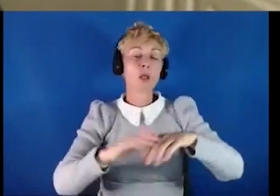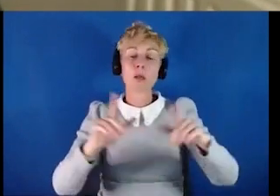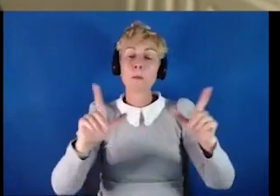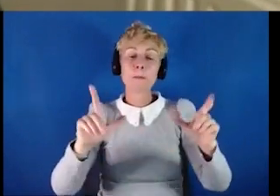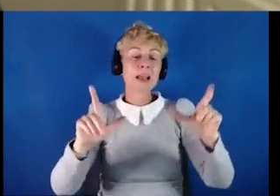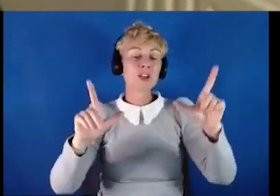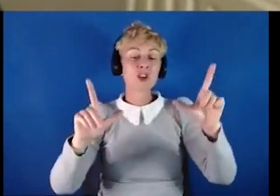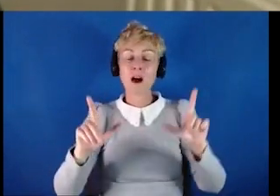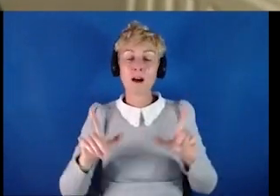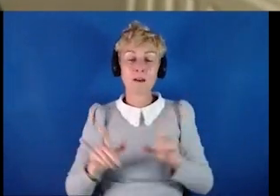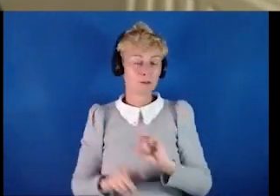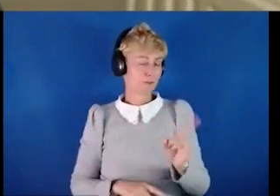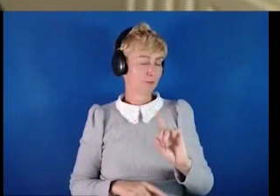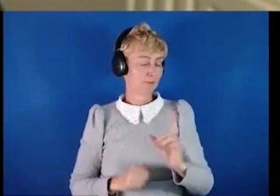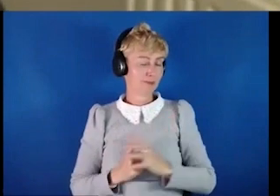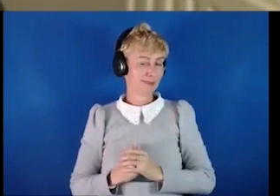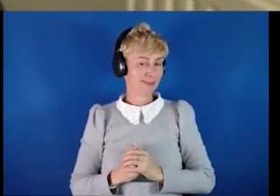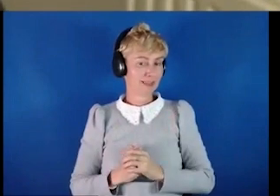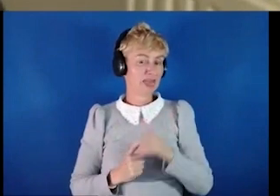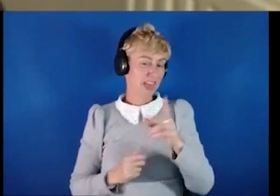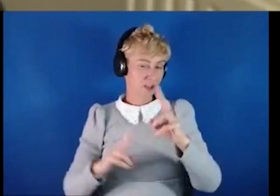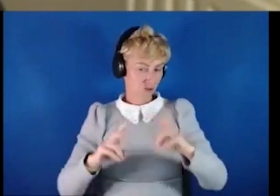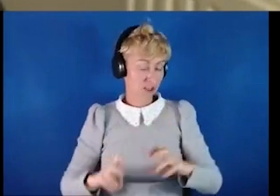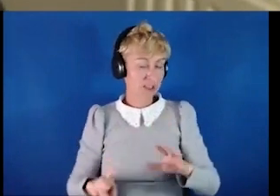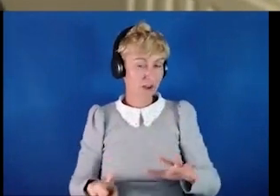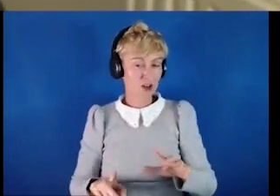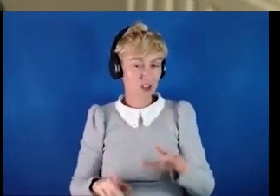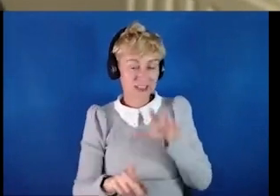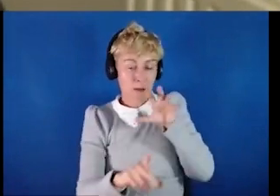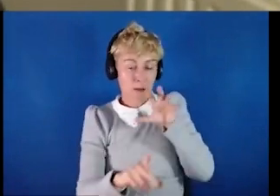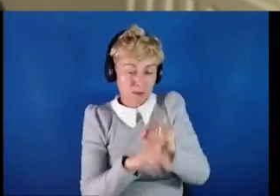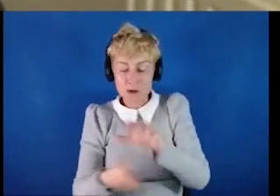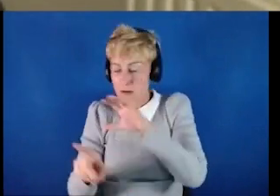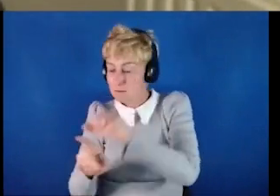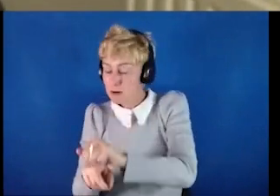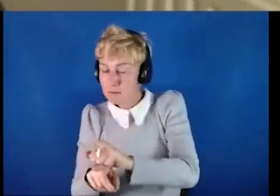much as we might want. But one